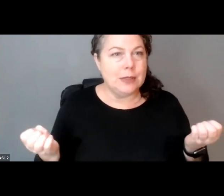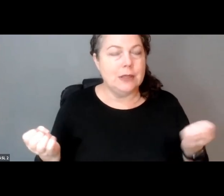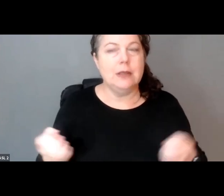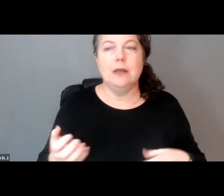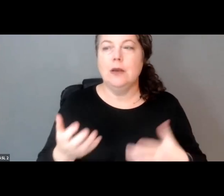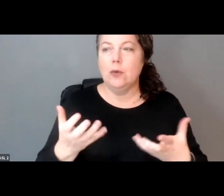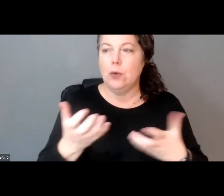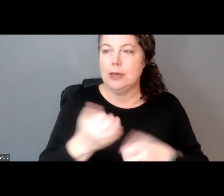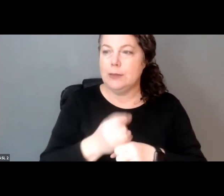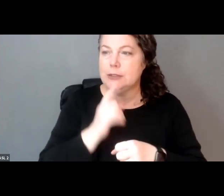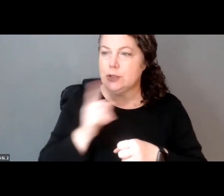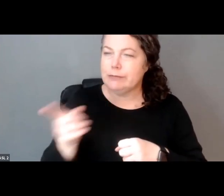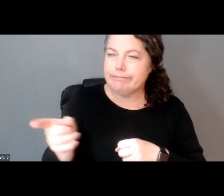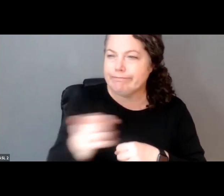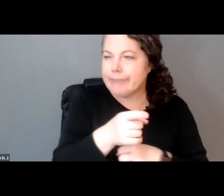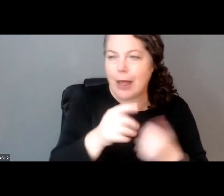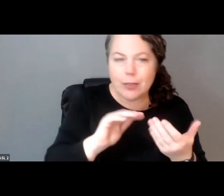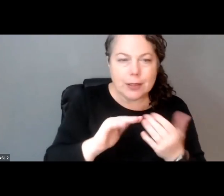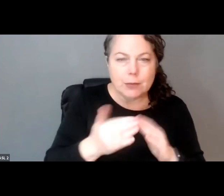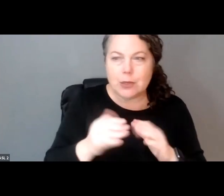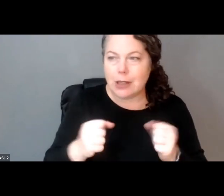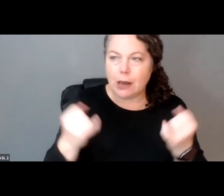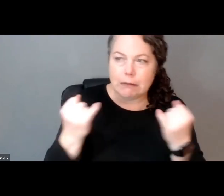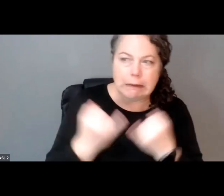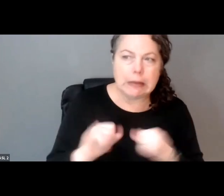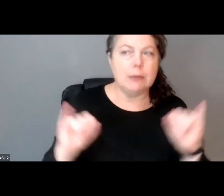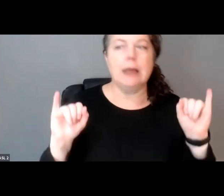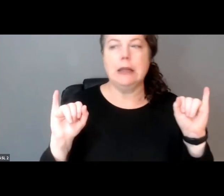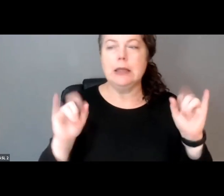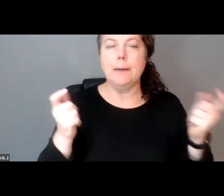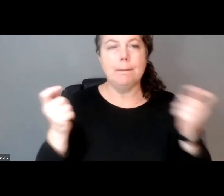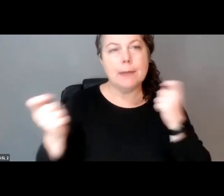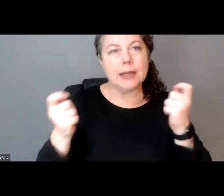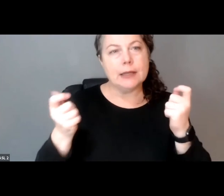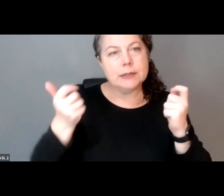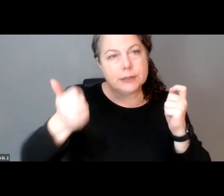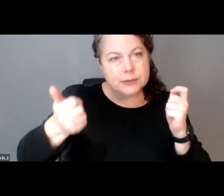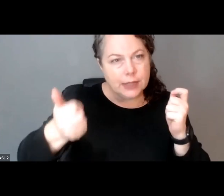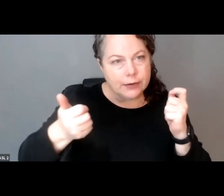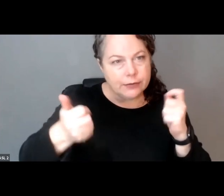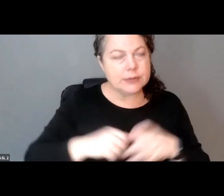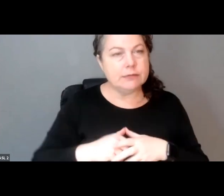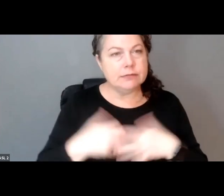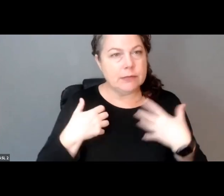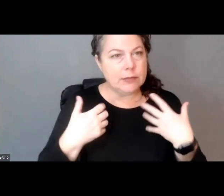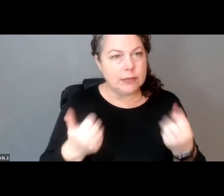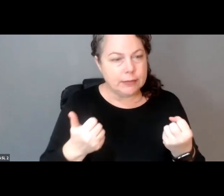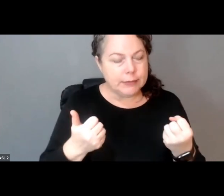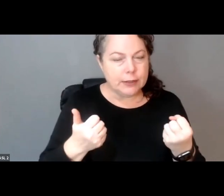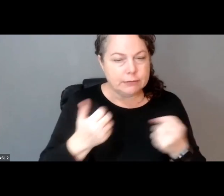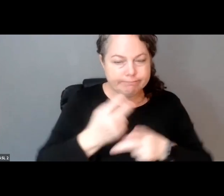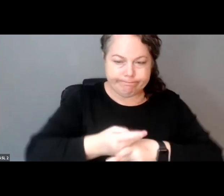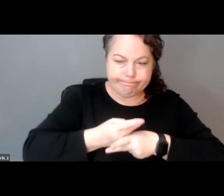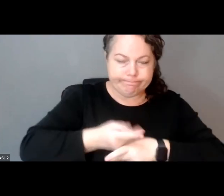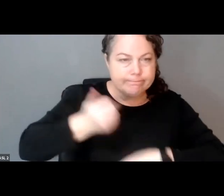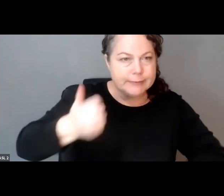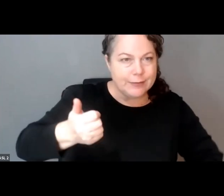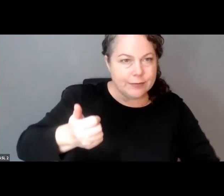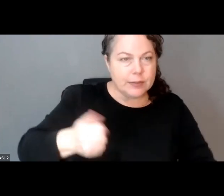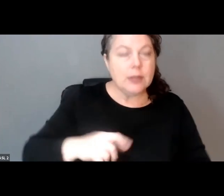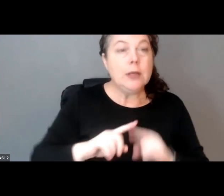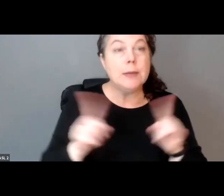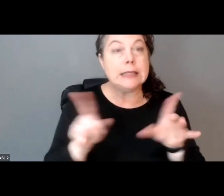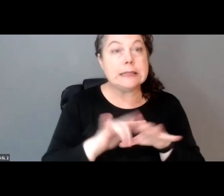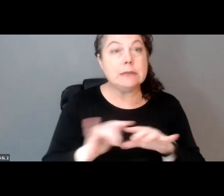members can independently manage their health conditions, but we also want to